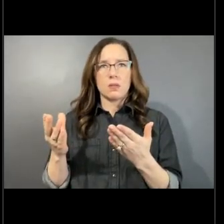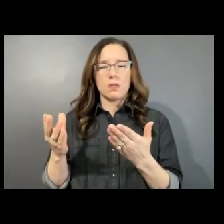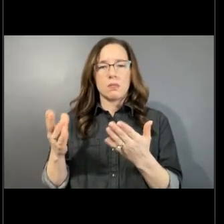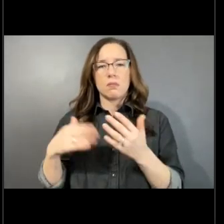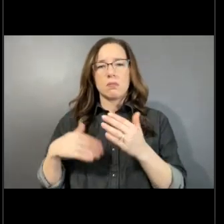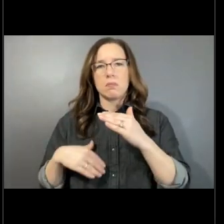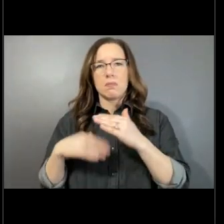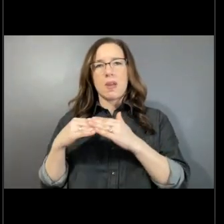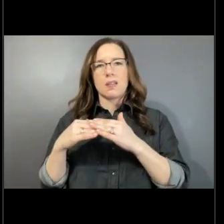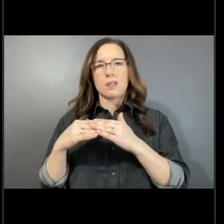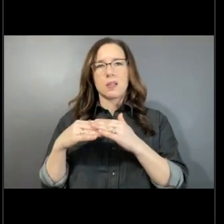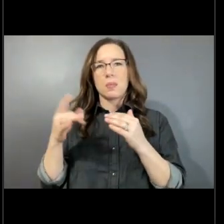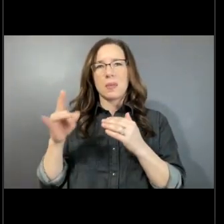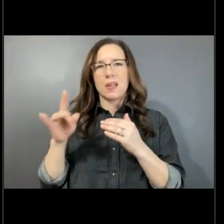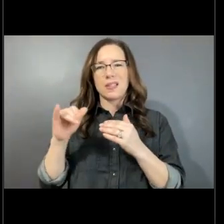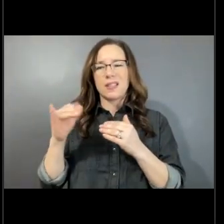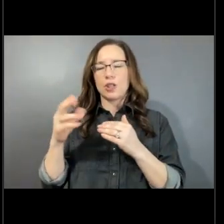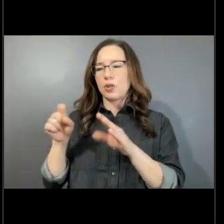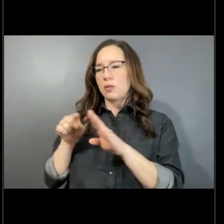of 18 inches.